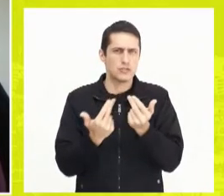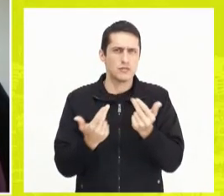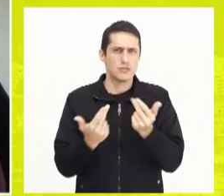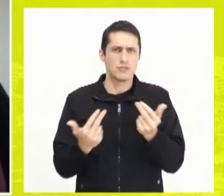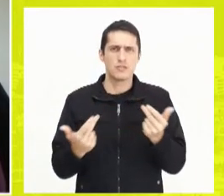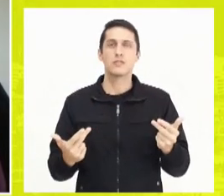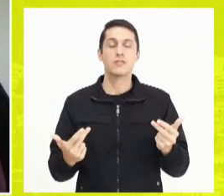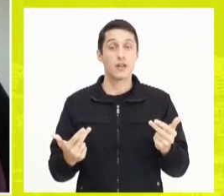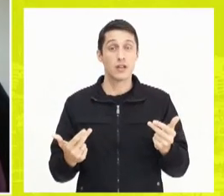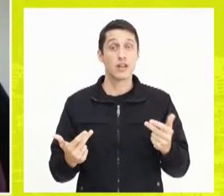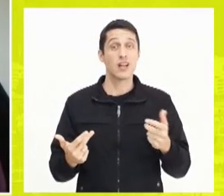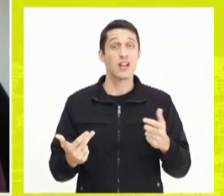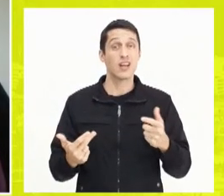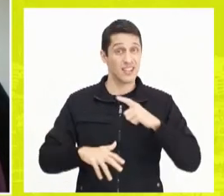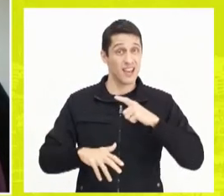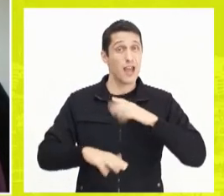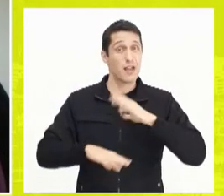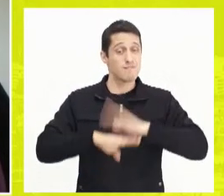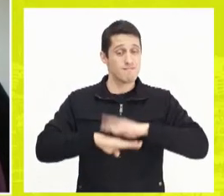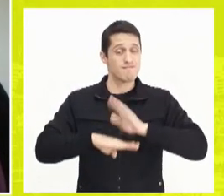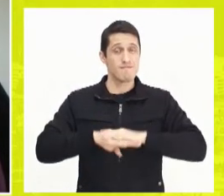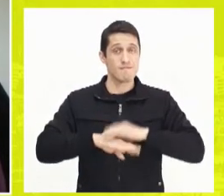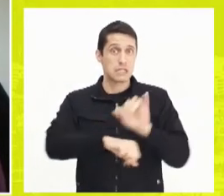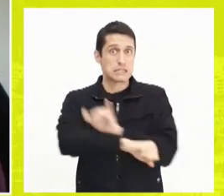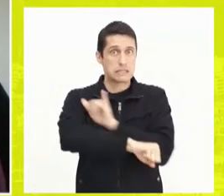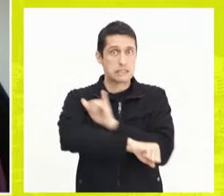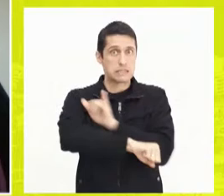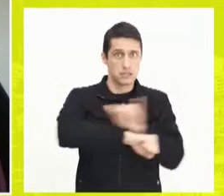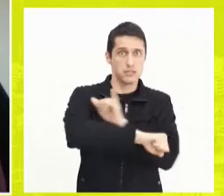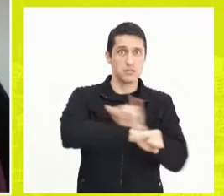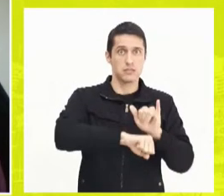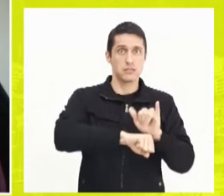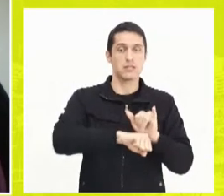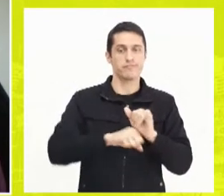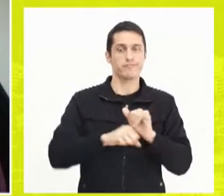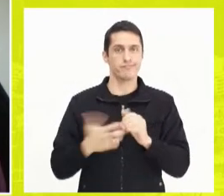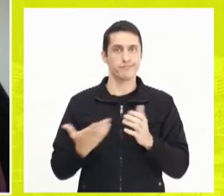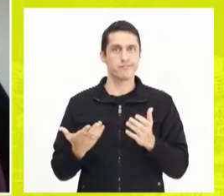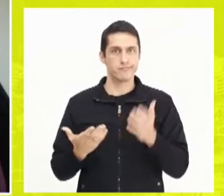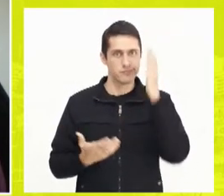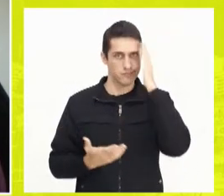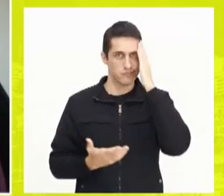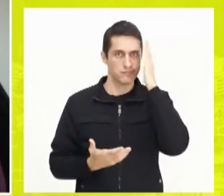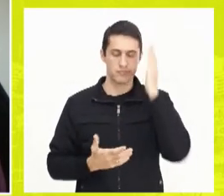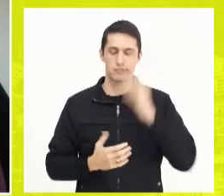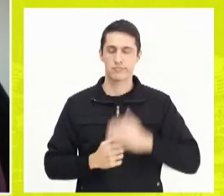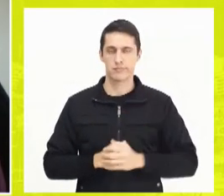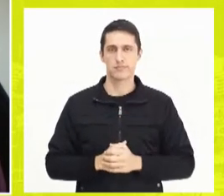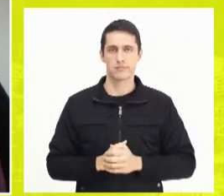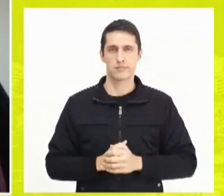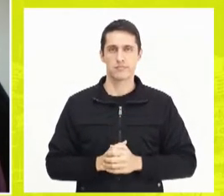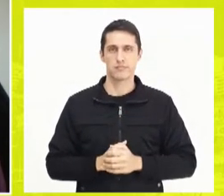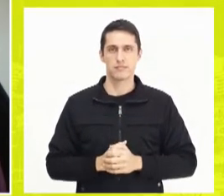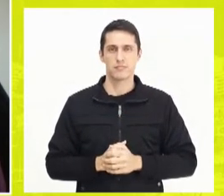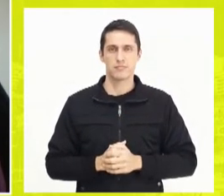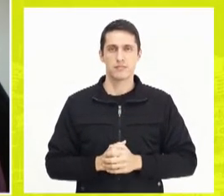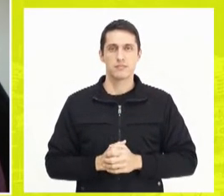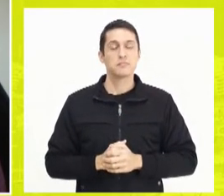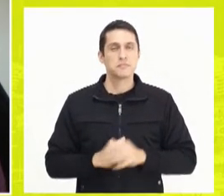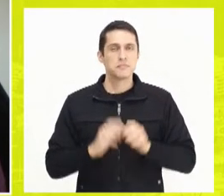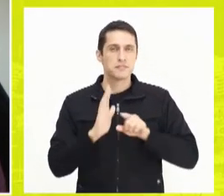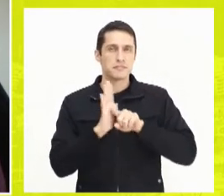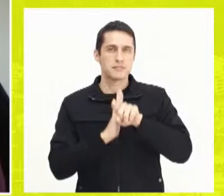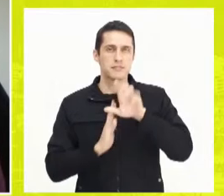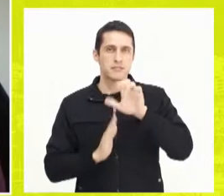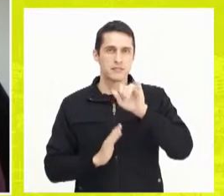contents produced they have a strategic role throughout this process